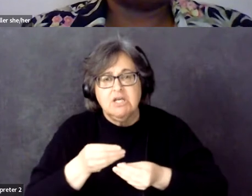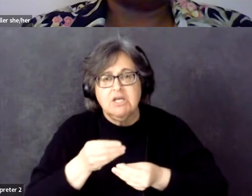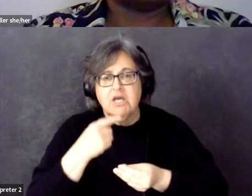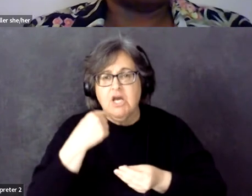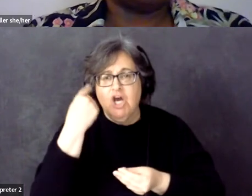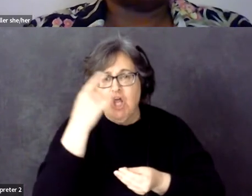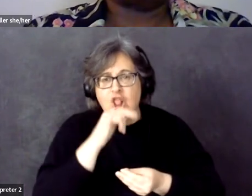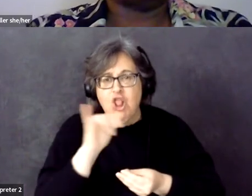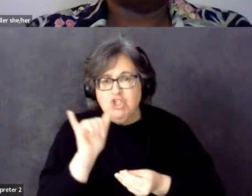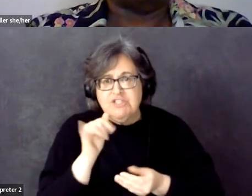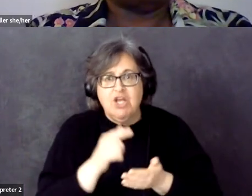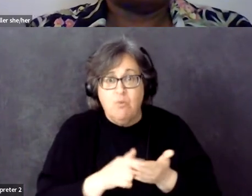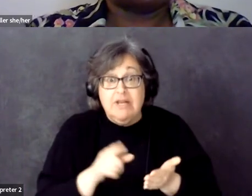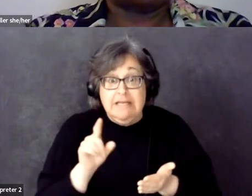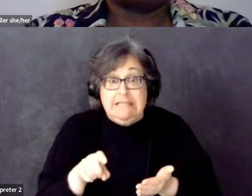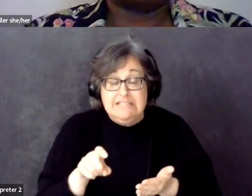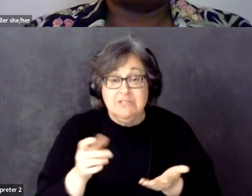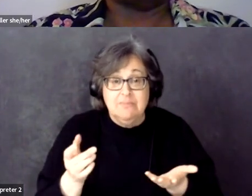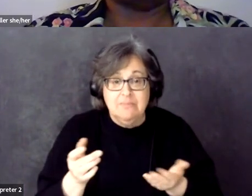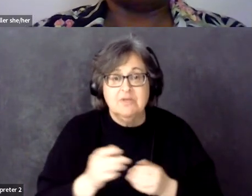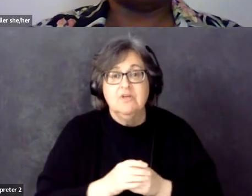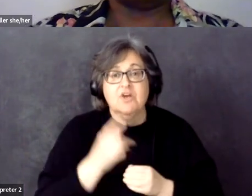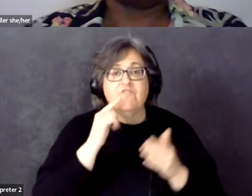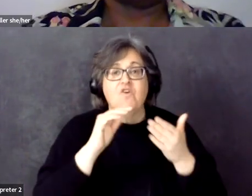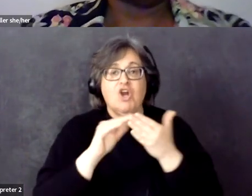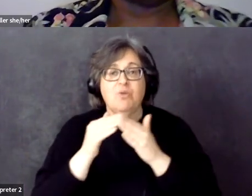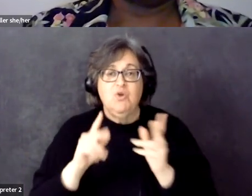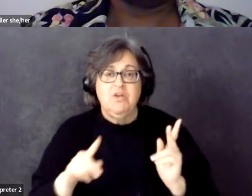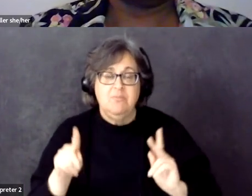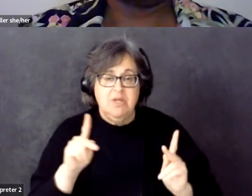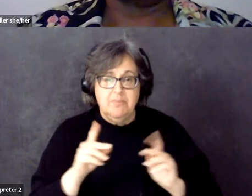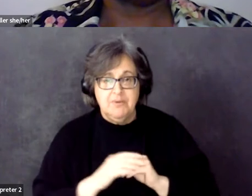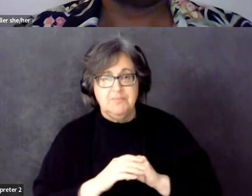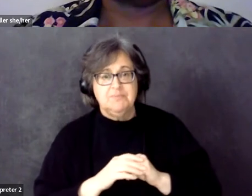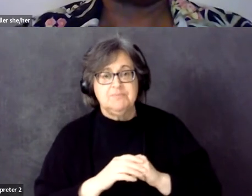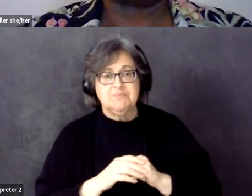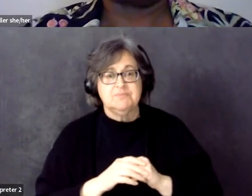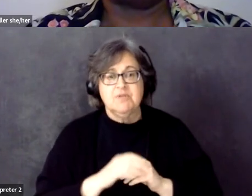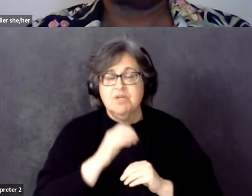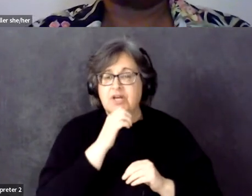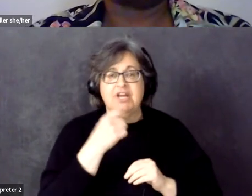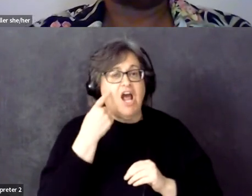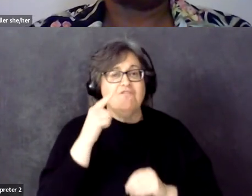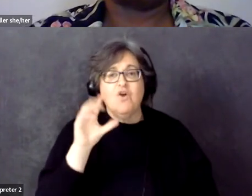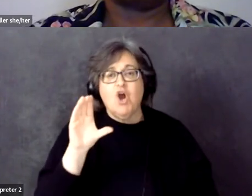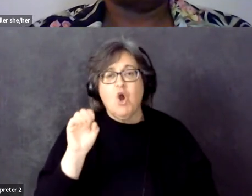looks like what it needs to for community people. And